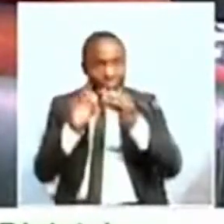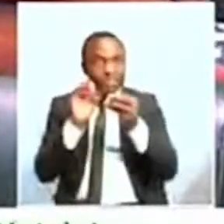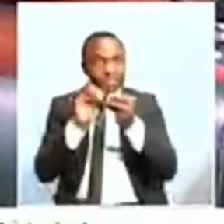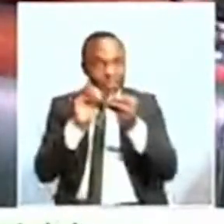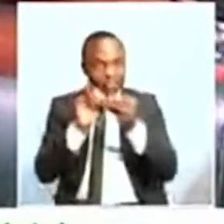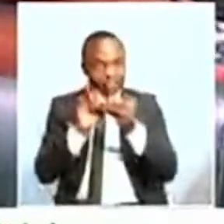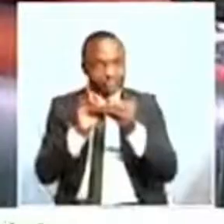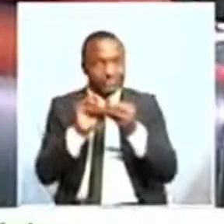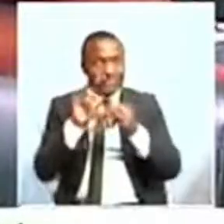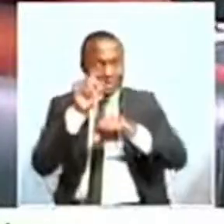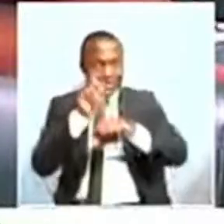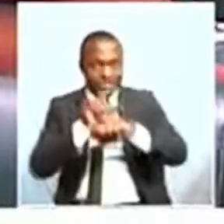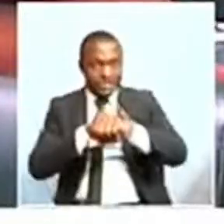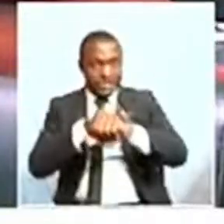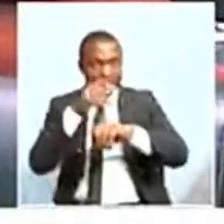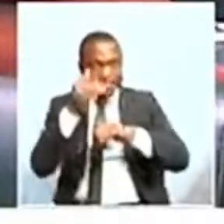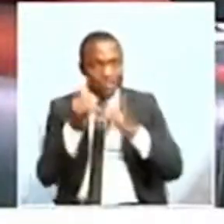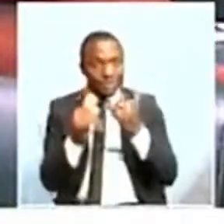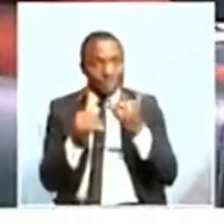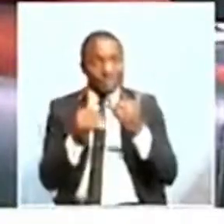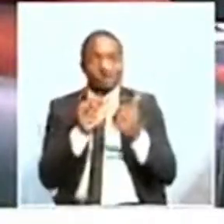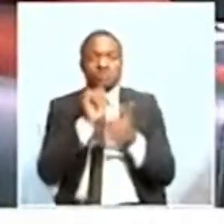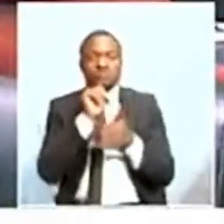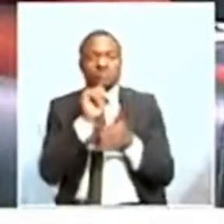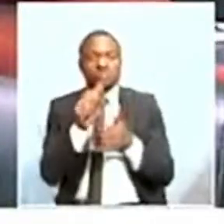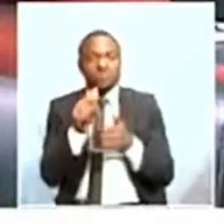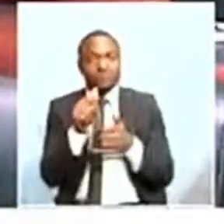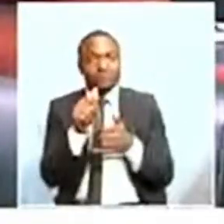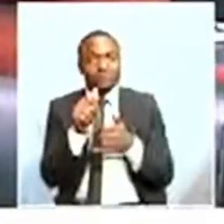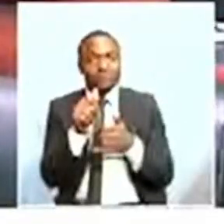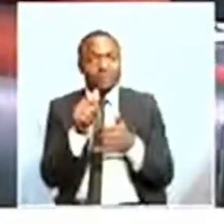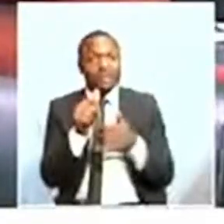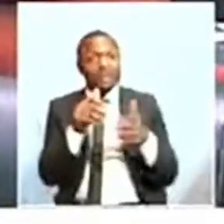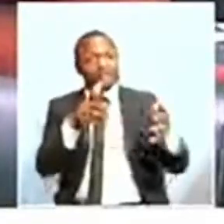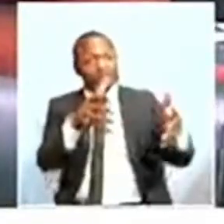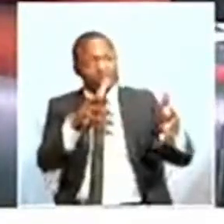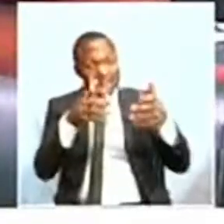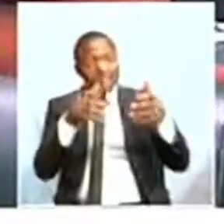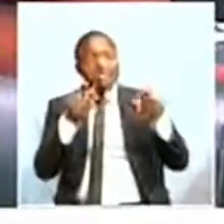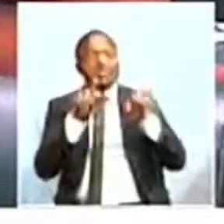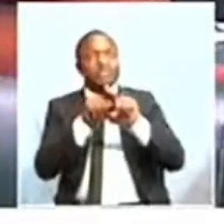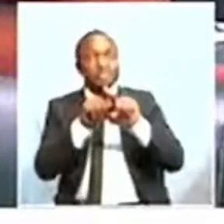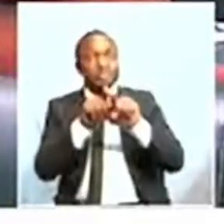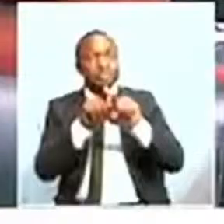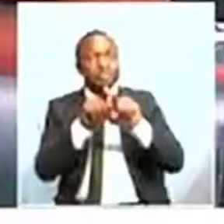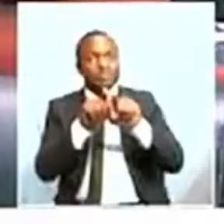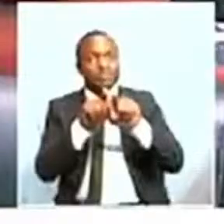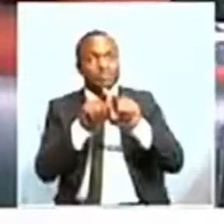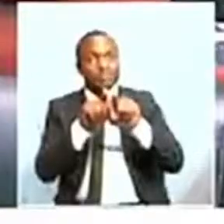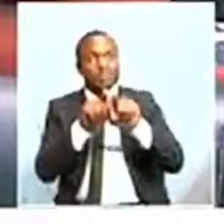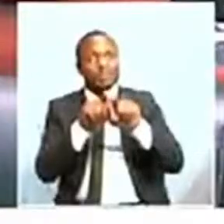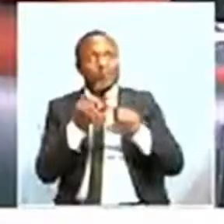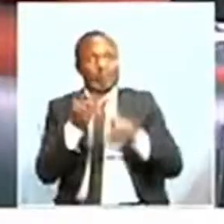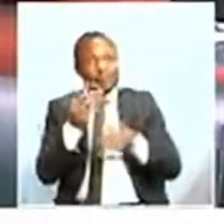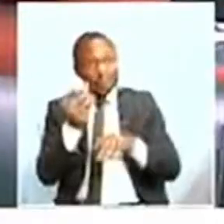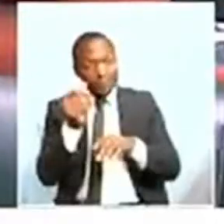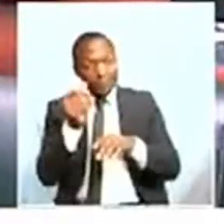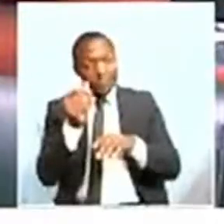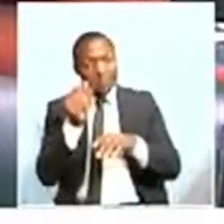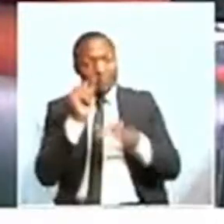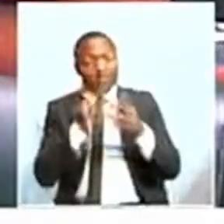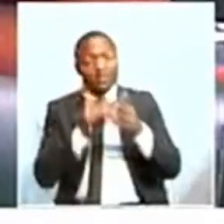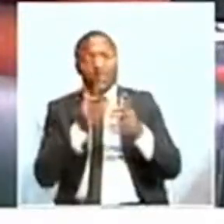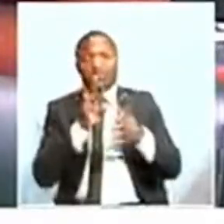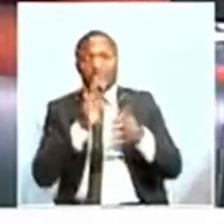is, as time passes, you are not able to get the same quote for a particular borehole.